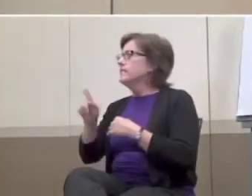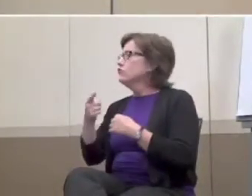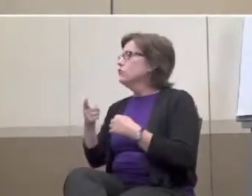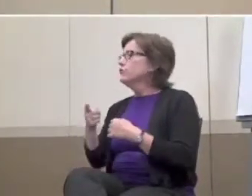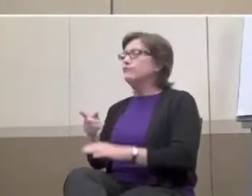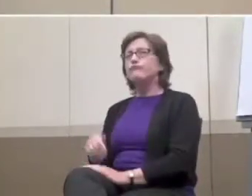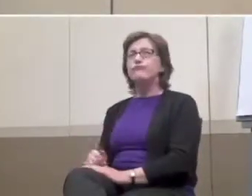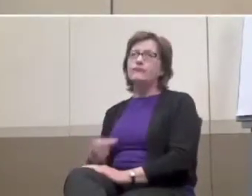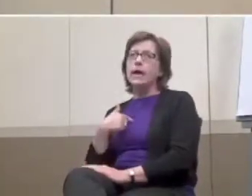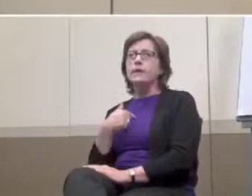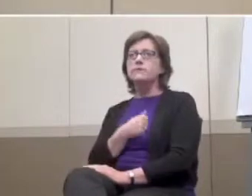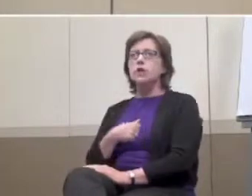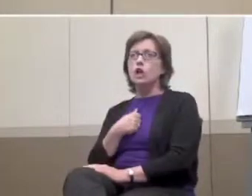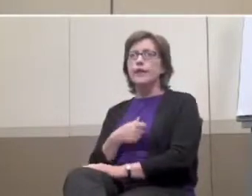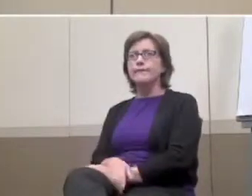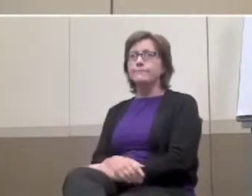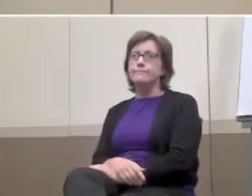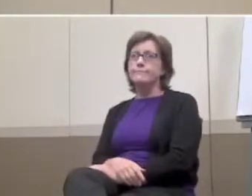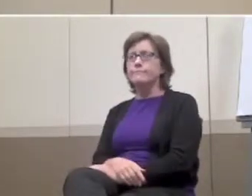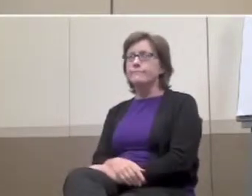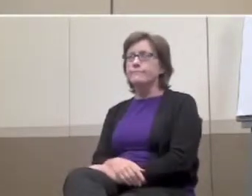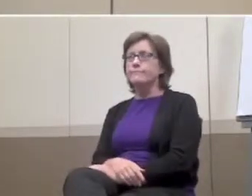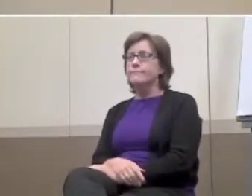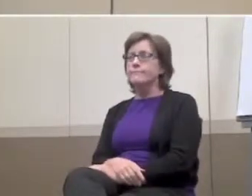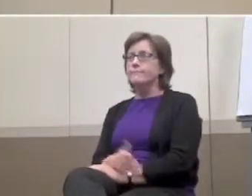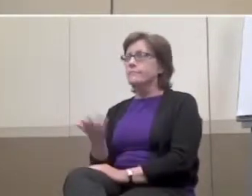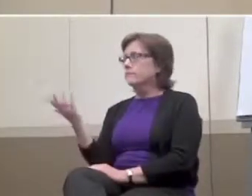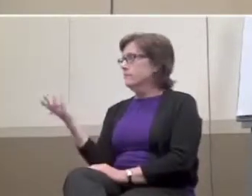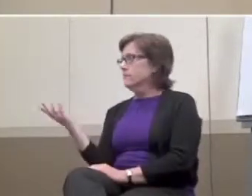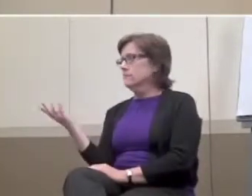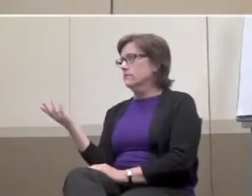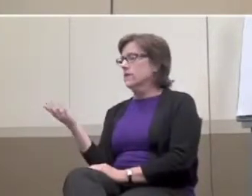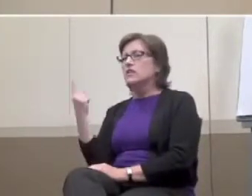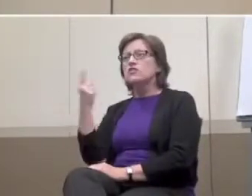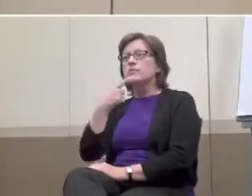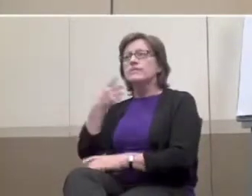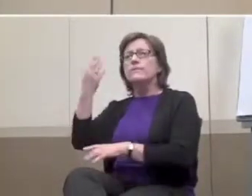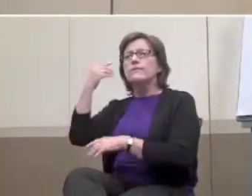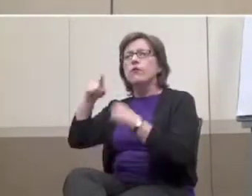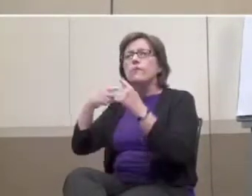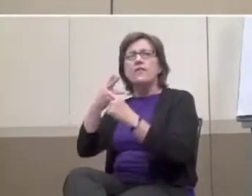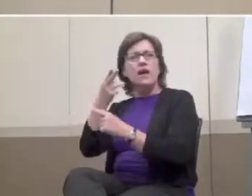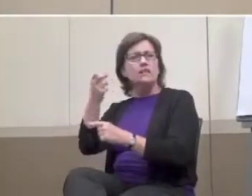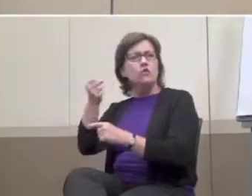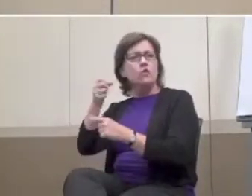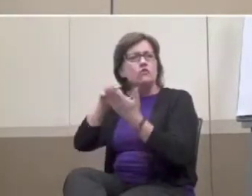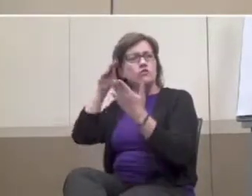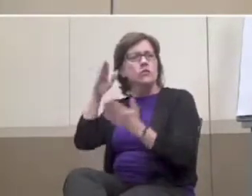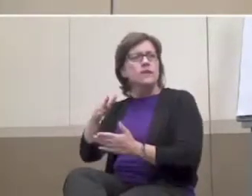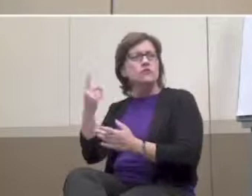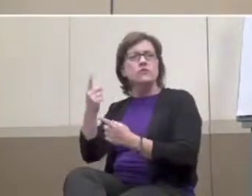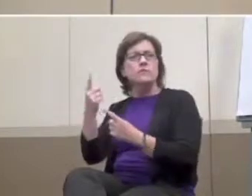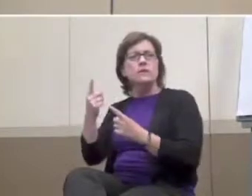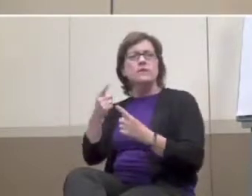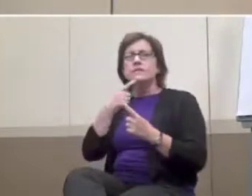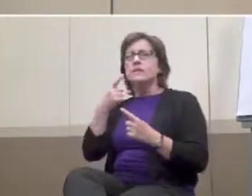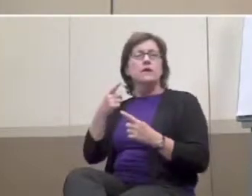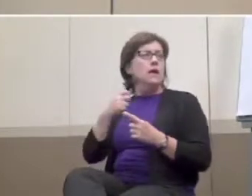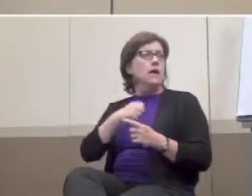I'm sorry. Somebody had mentioned earlier about the high school student, or was that in the conversation, who says,